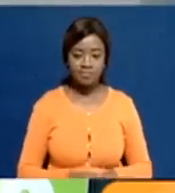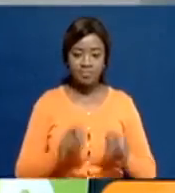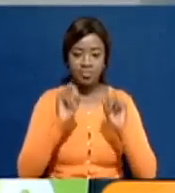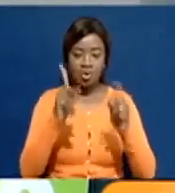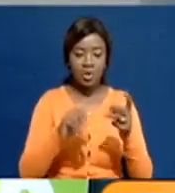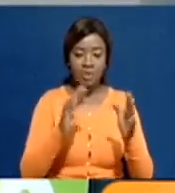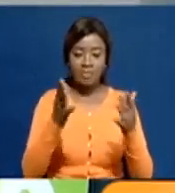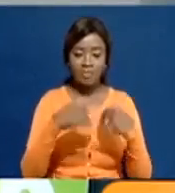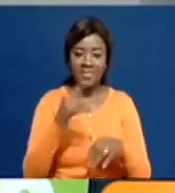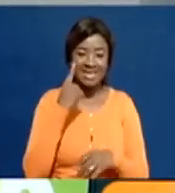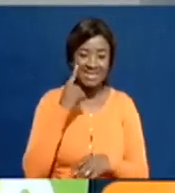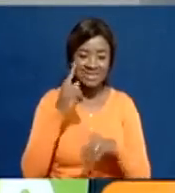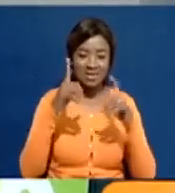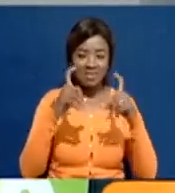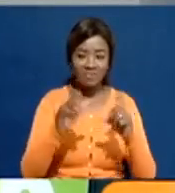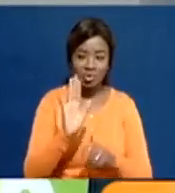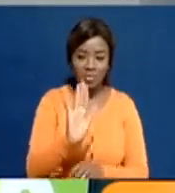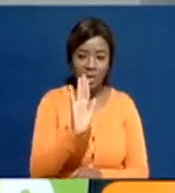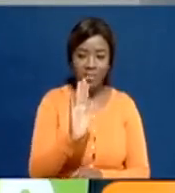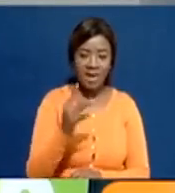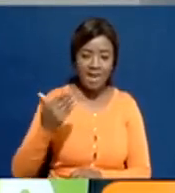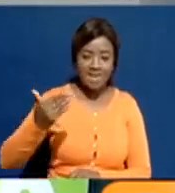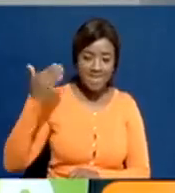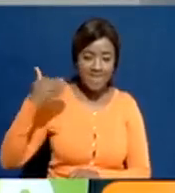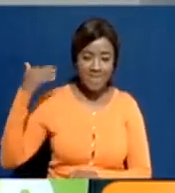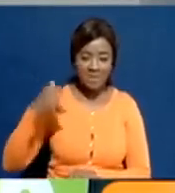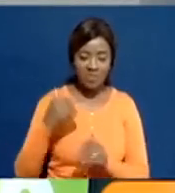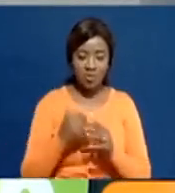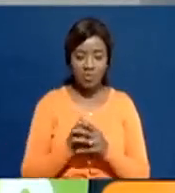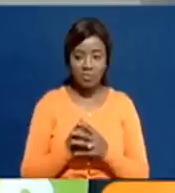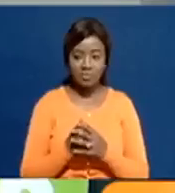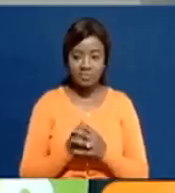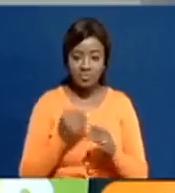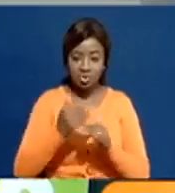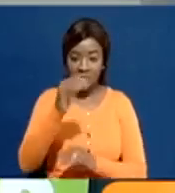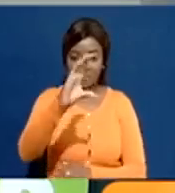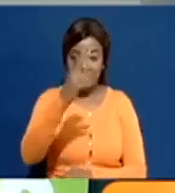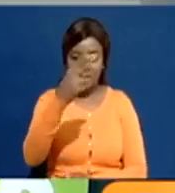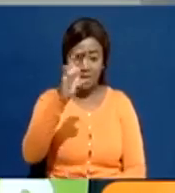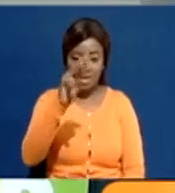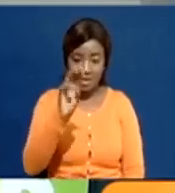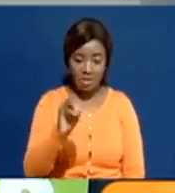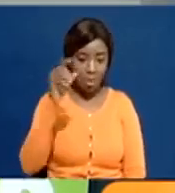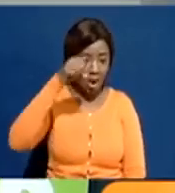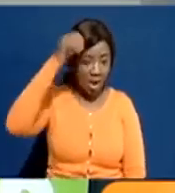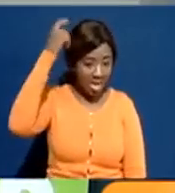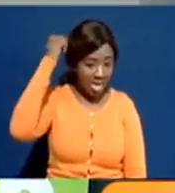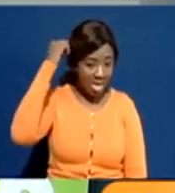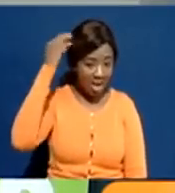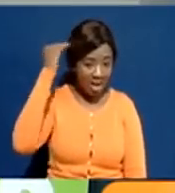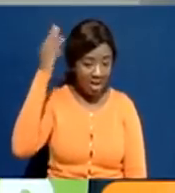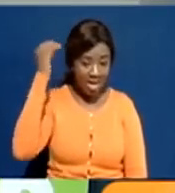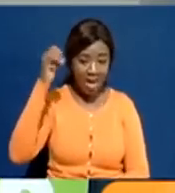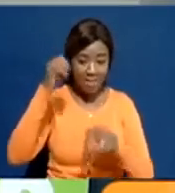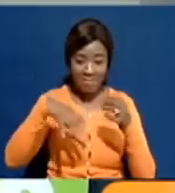let me pull up a picture of you. Yeah. And this was after chemo, you lost your hair. Yes. That of course is one of the byproducts of going